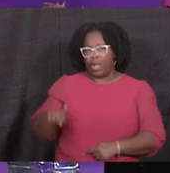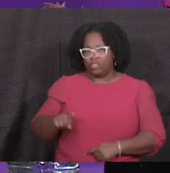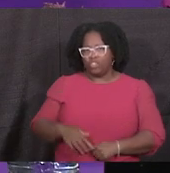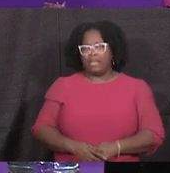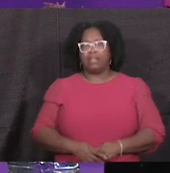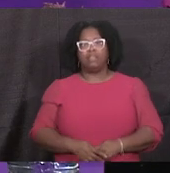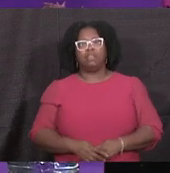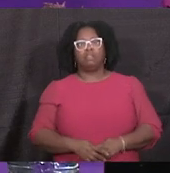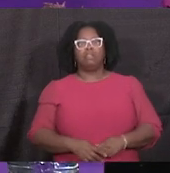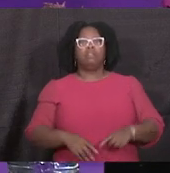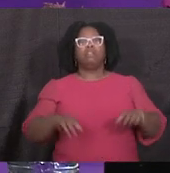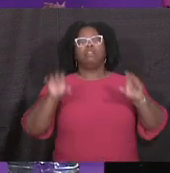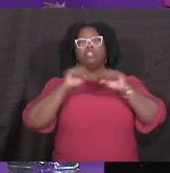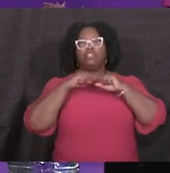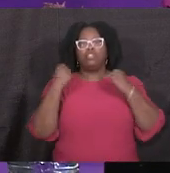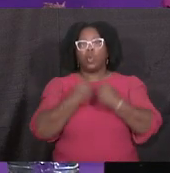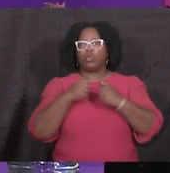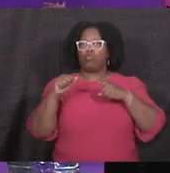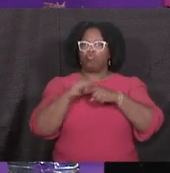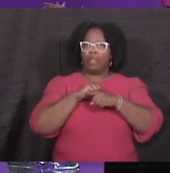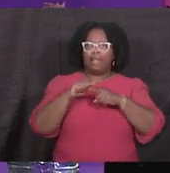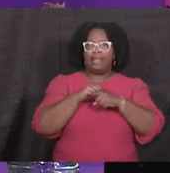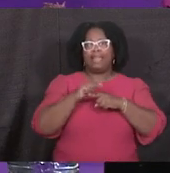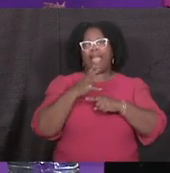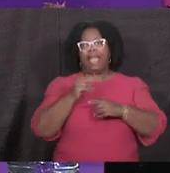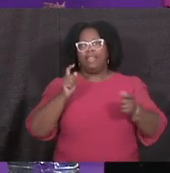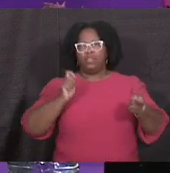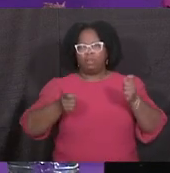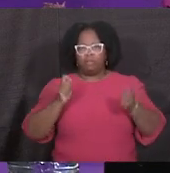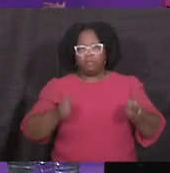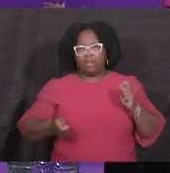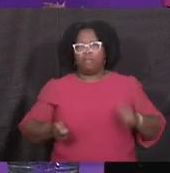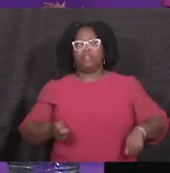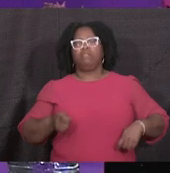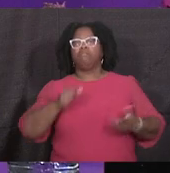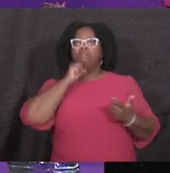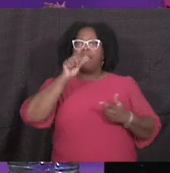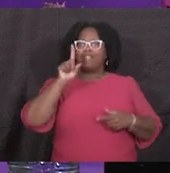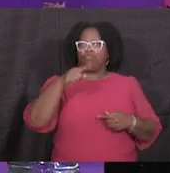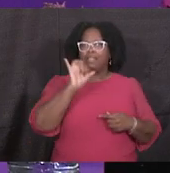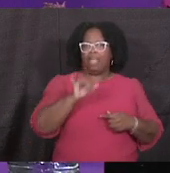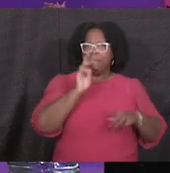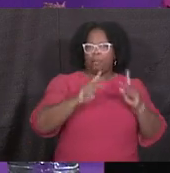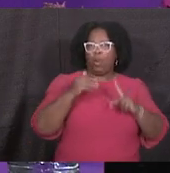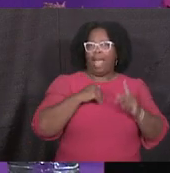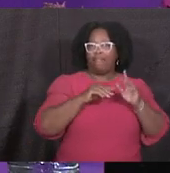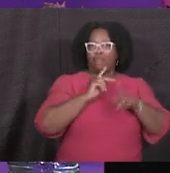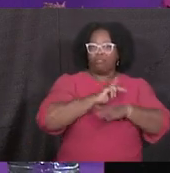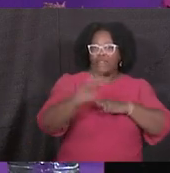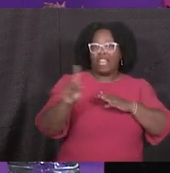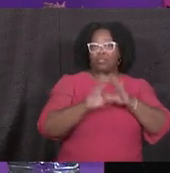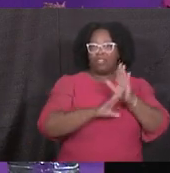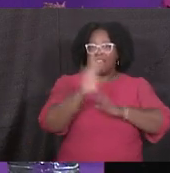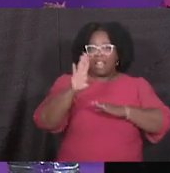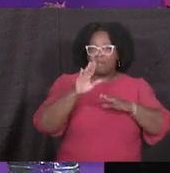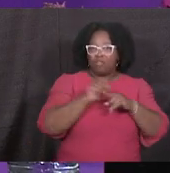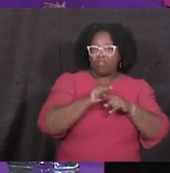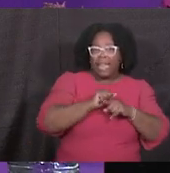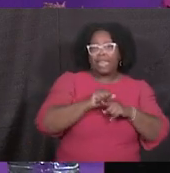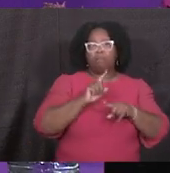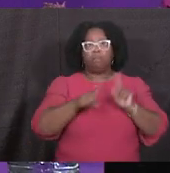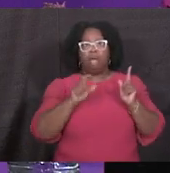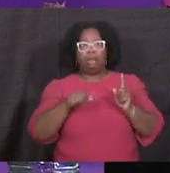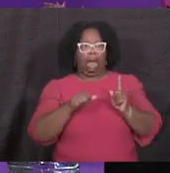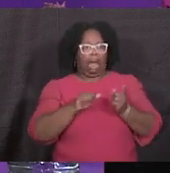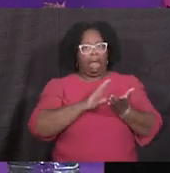social training and adjustment, making sure these people, not just that they had that professional development training, that they could clean their resume or answer a